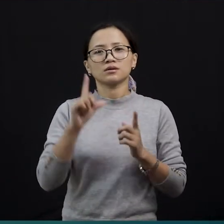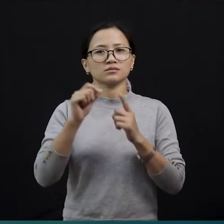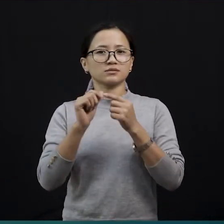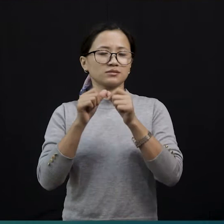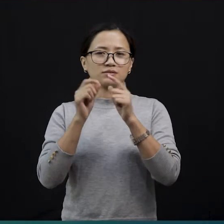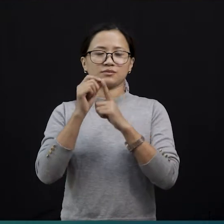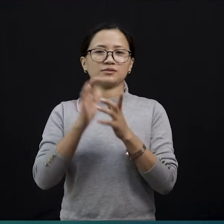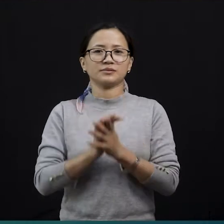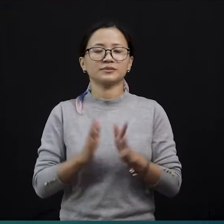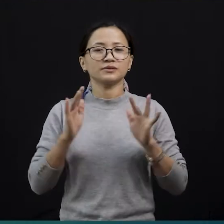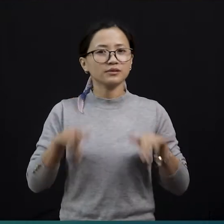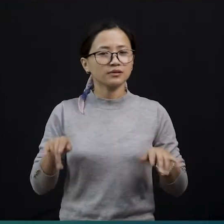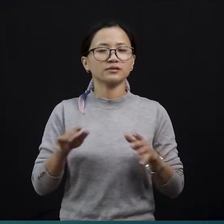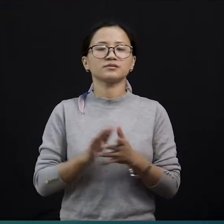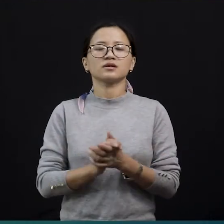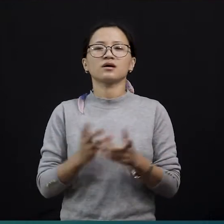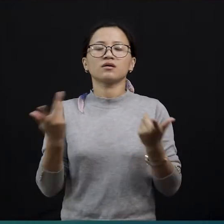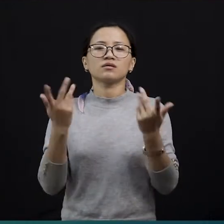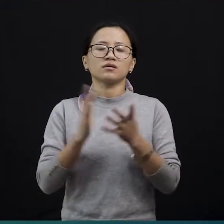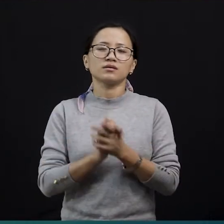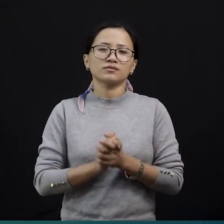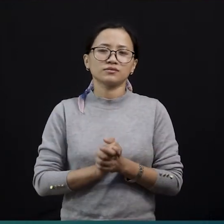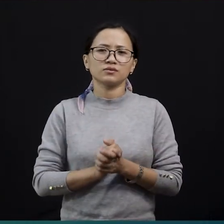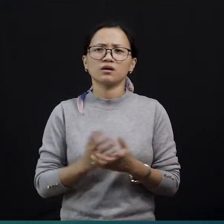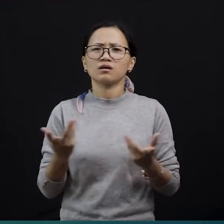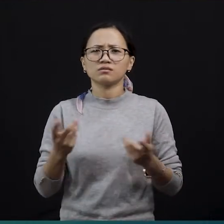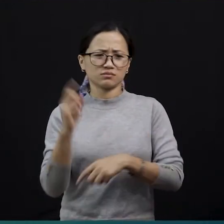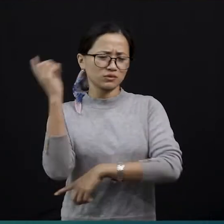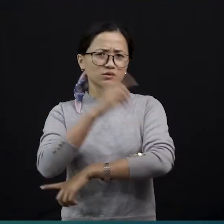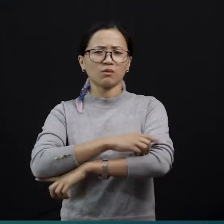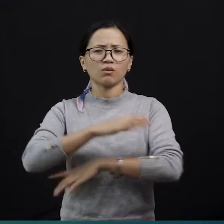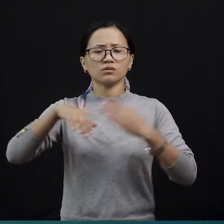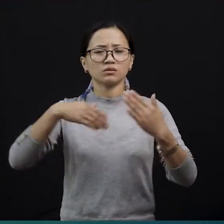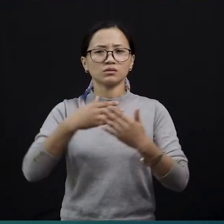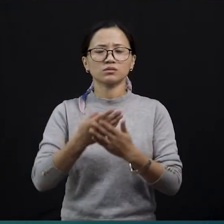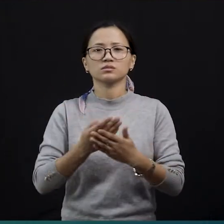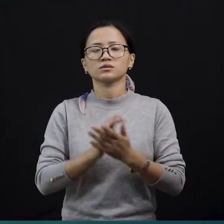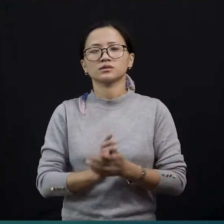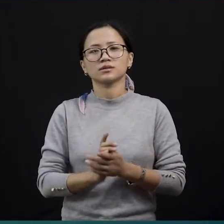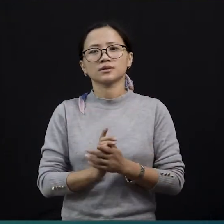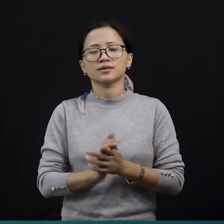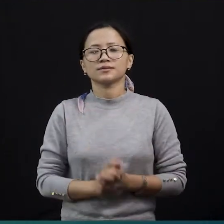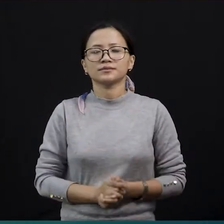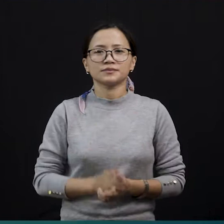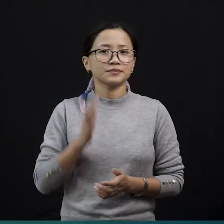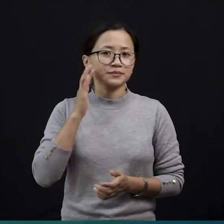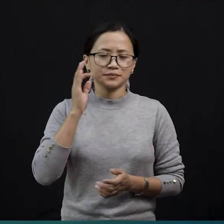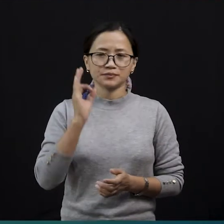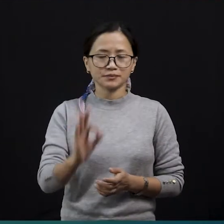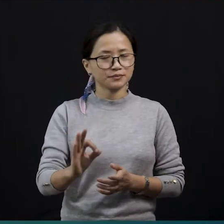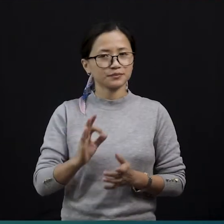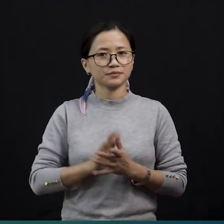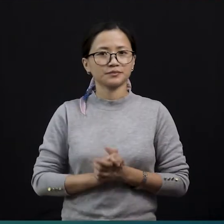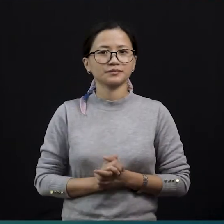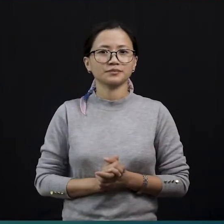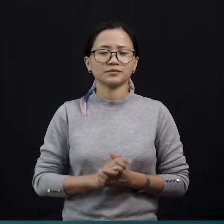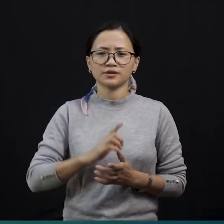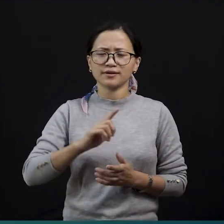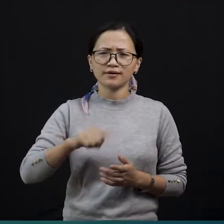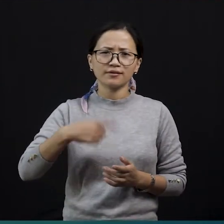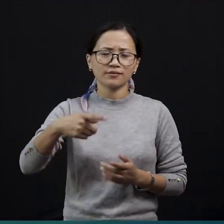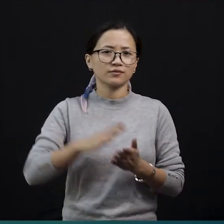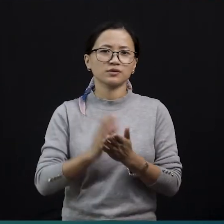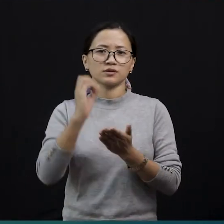during ordinary years, how many days they have. So these things are really important, right? And every